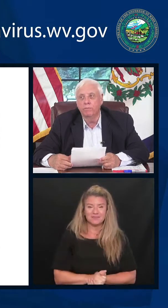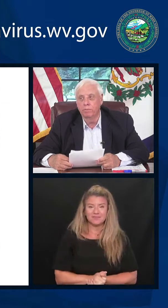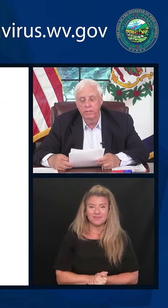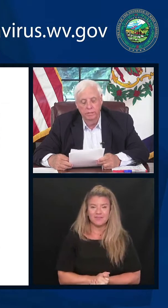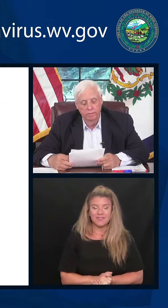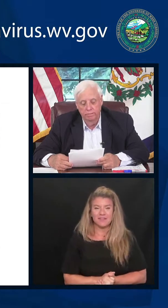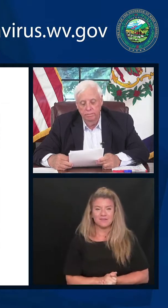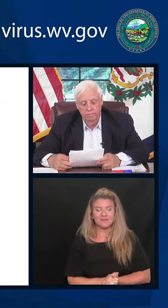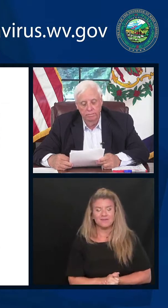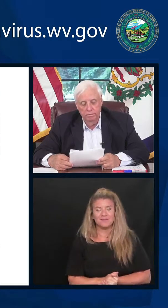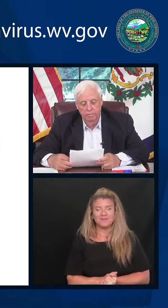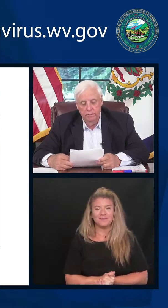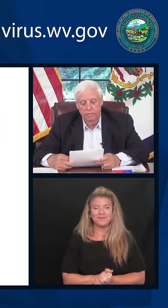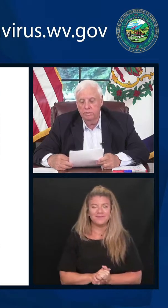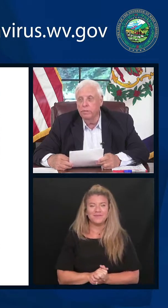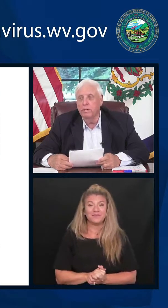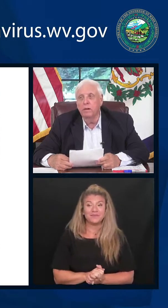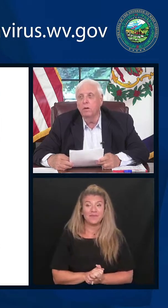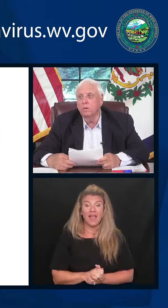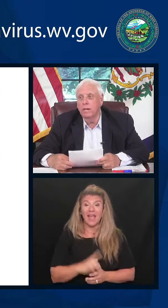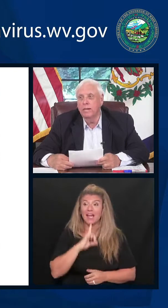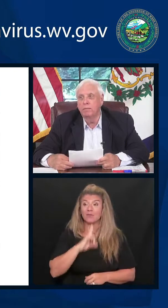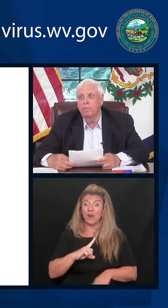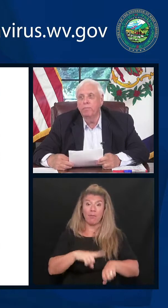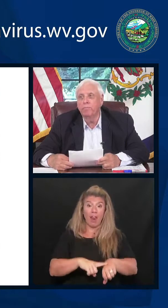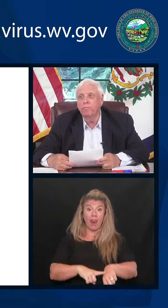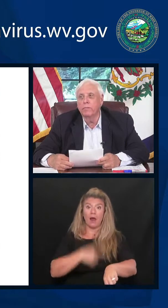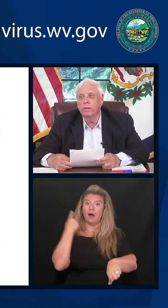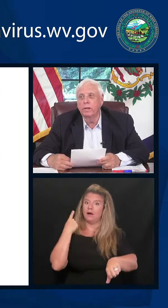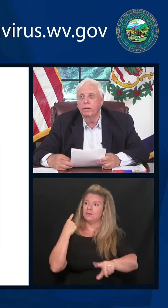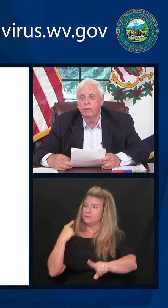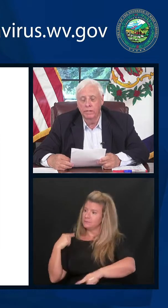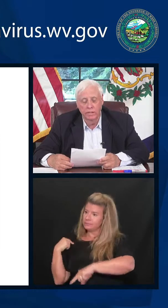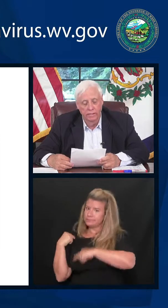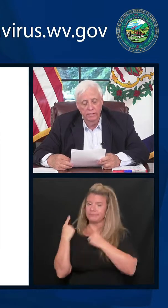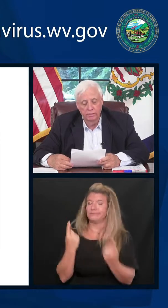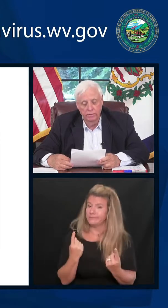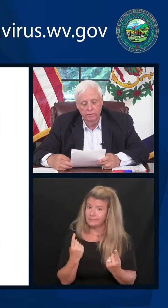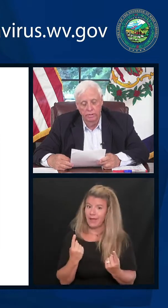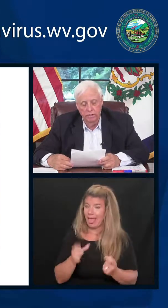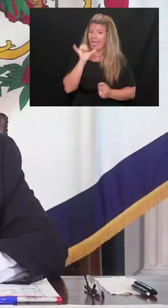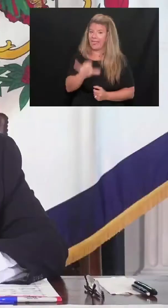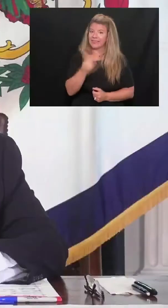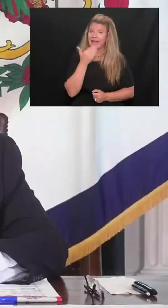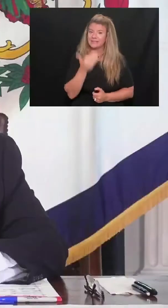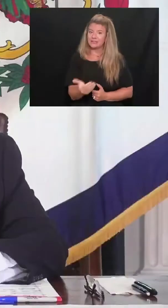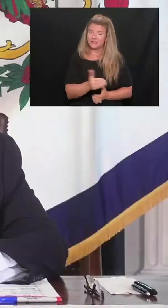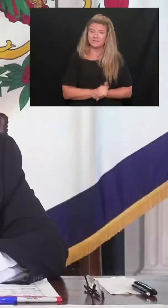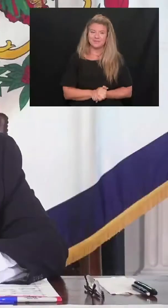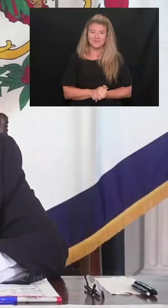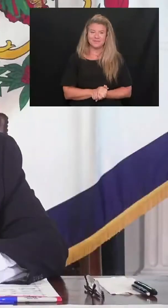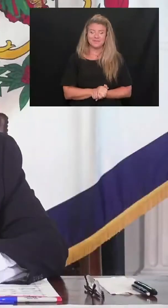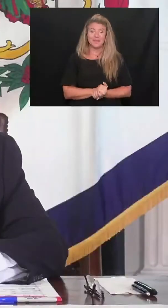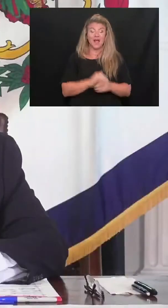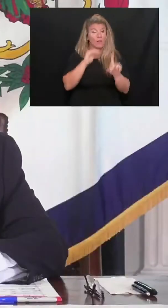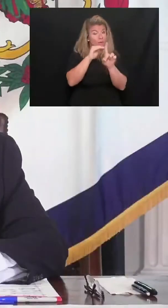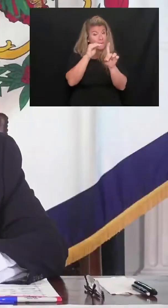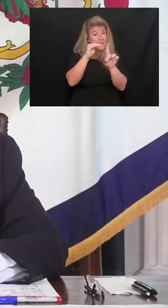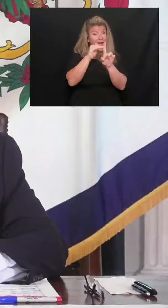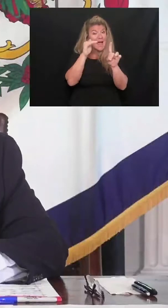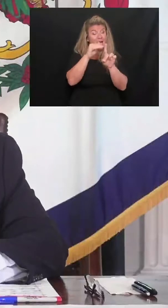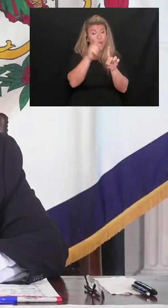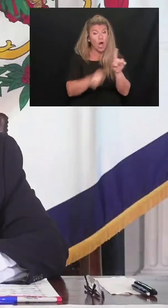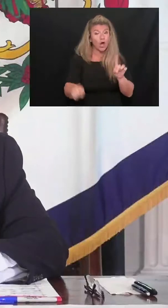Heaven forbid. It's been a long time and everything, and that's good stuff. I remind everybody